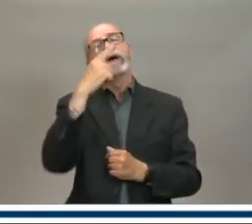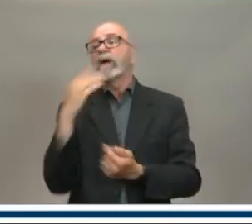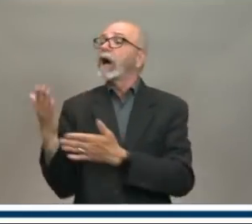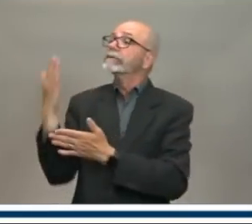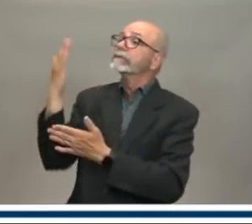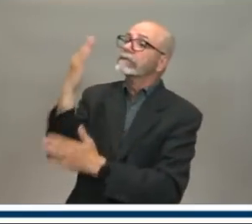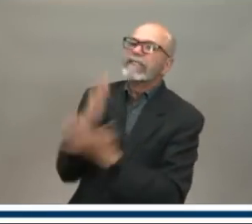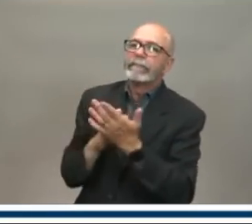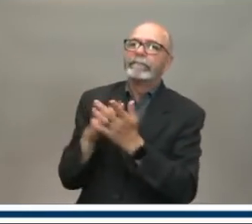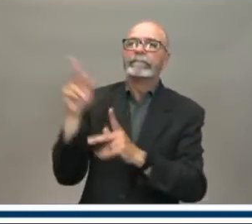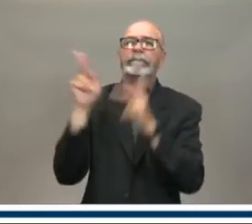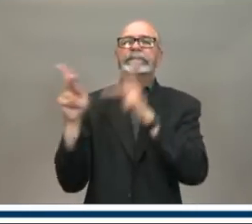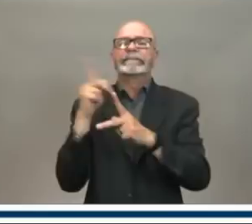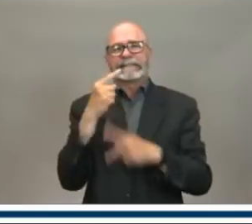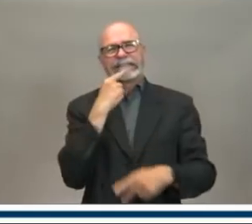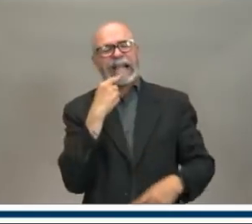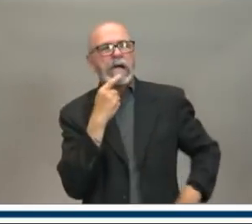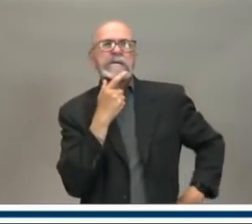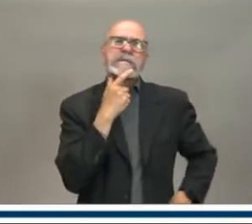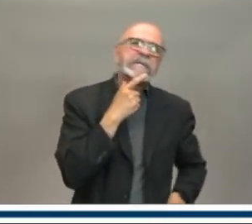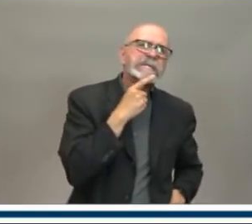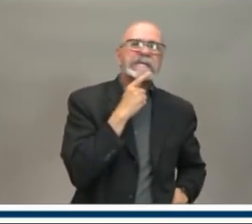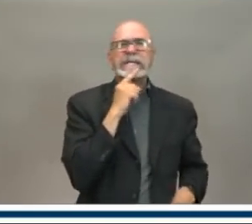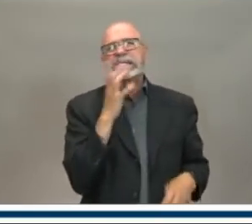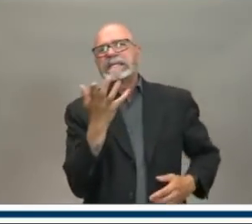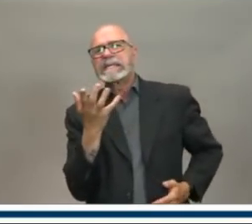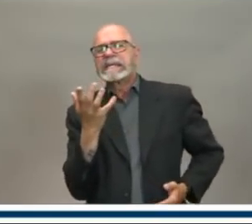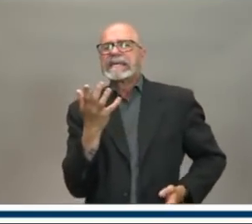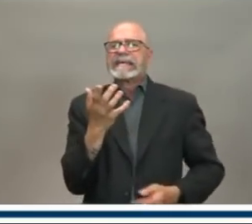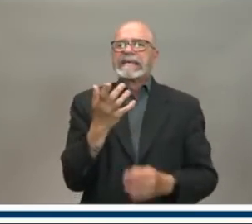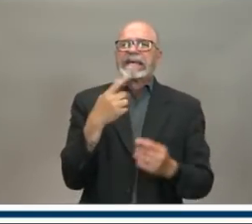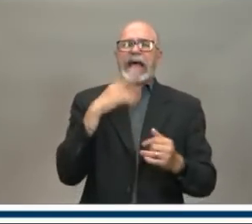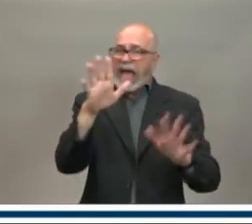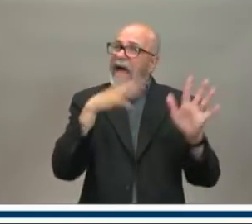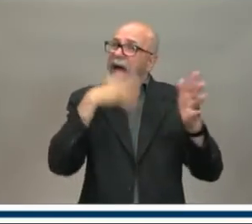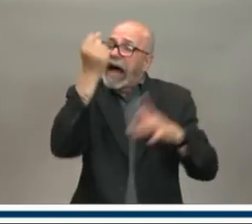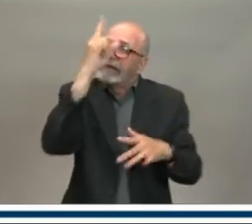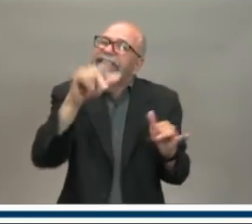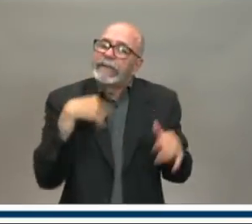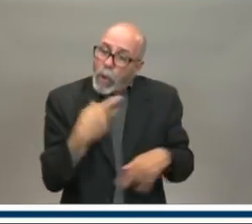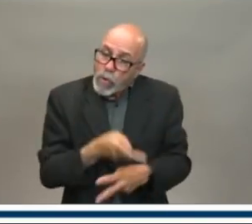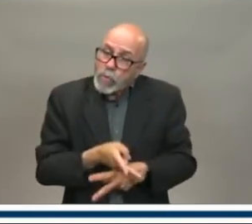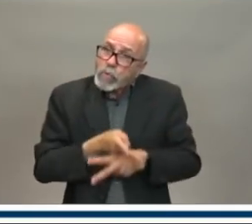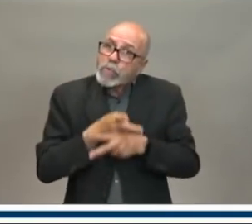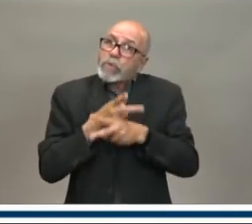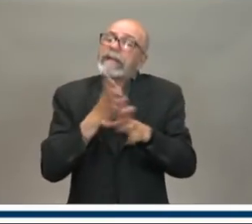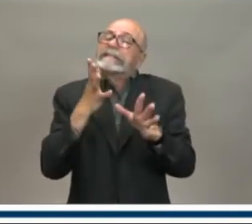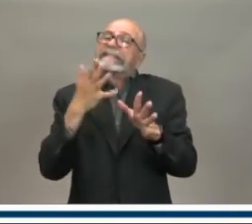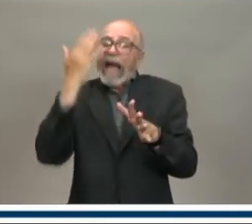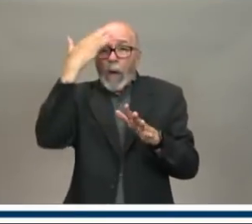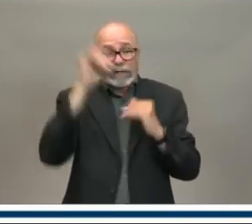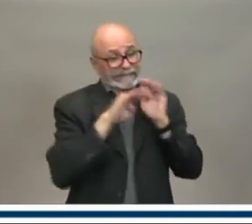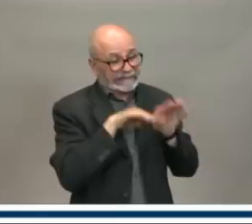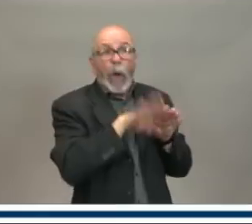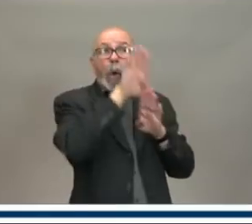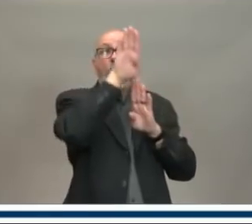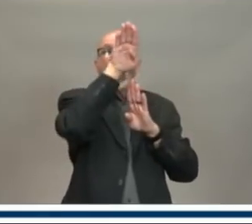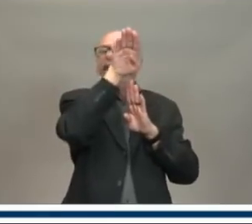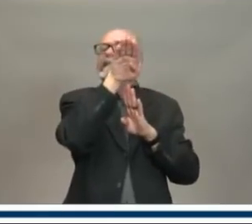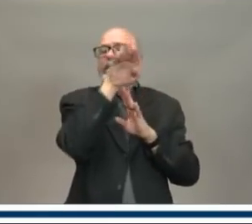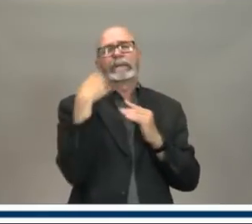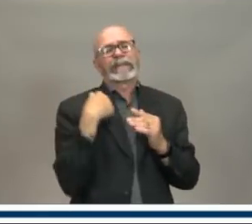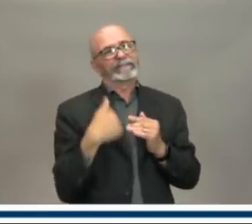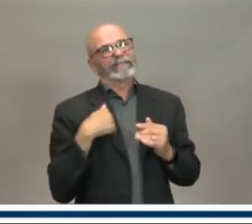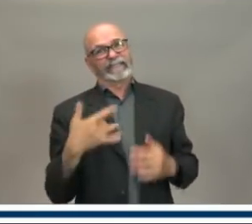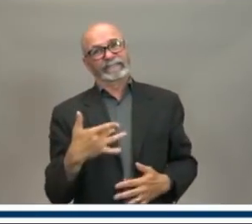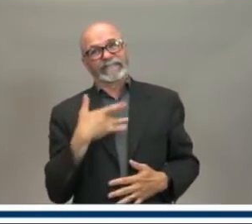it's good? We've talked a lot about how there can be another spike, but it would appear that Nova Scotia is moving too slowly when it comes